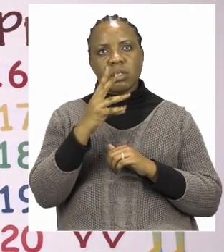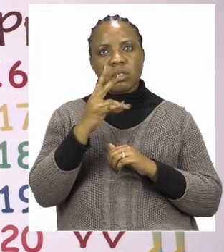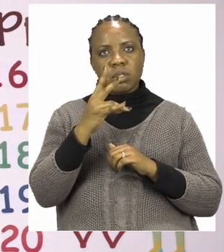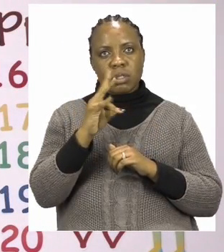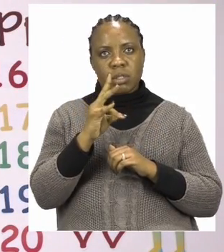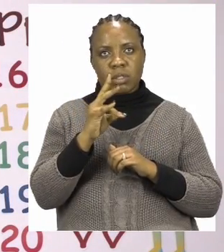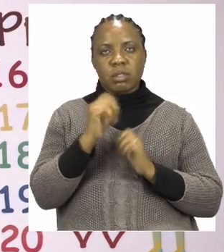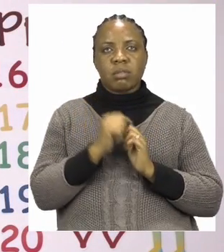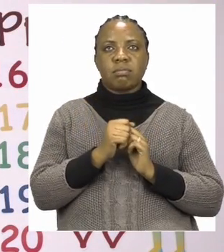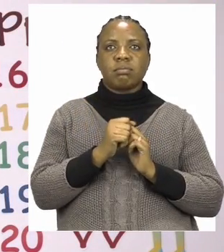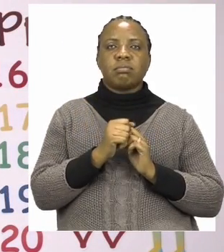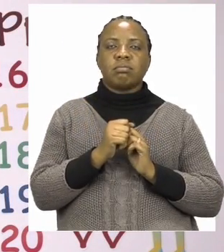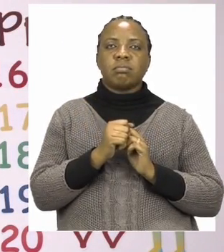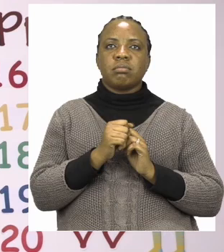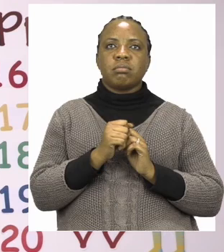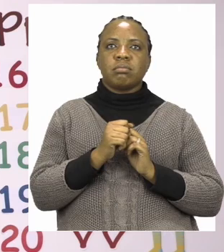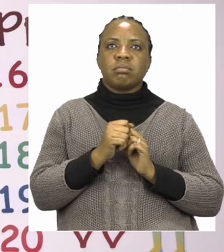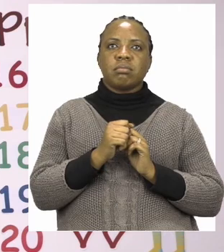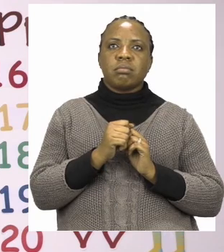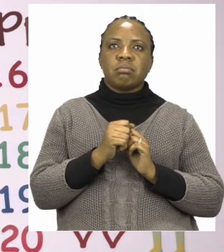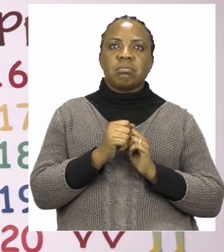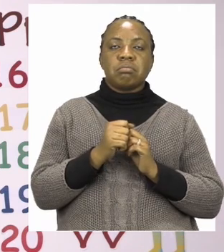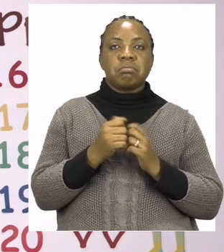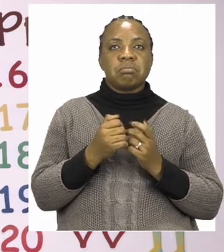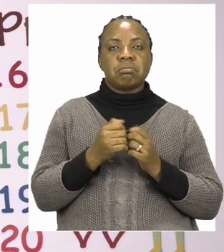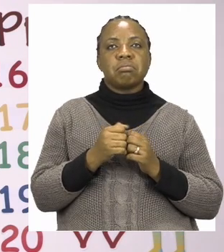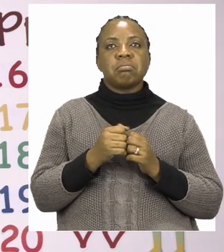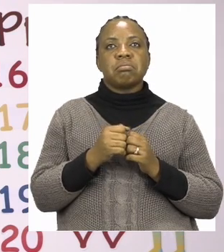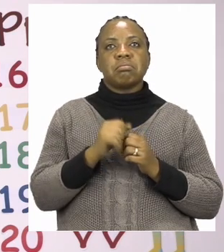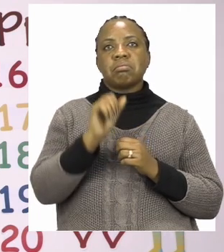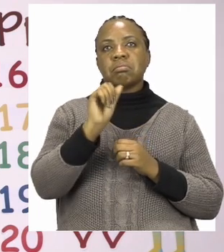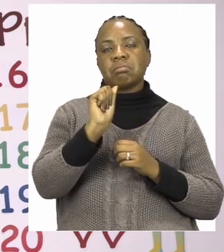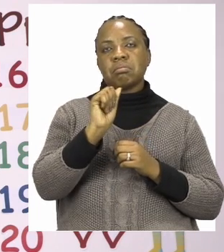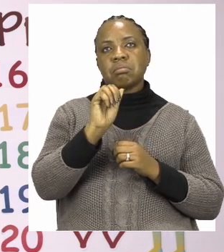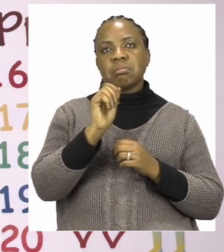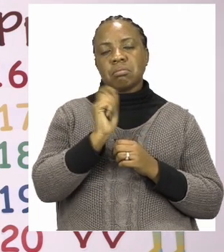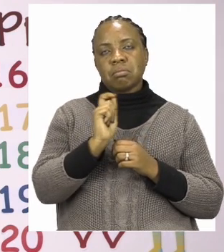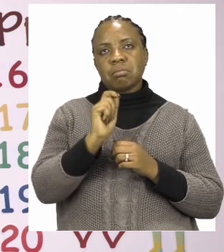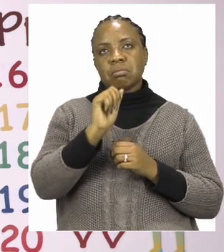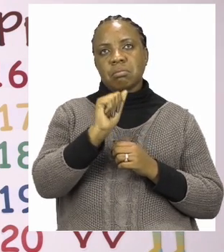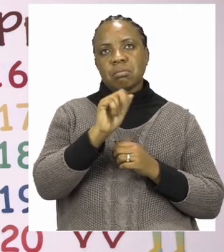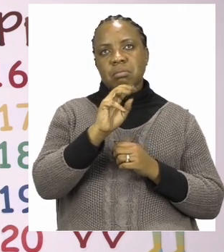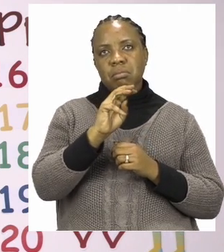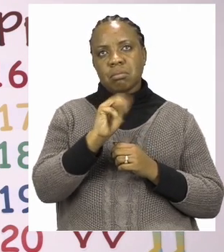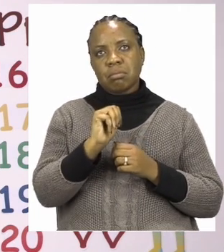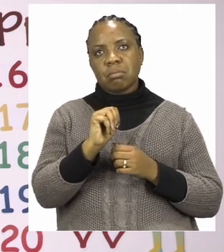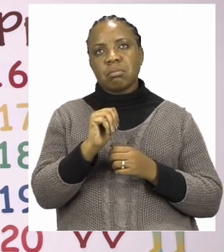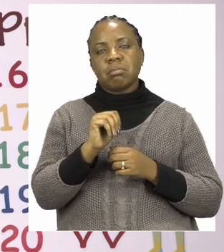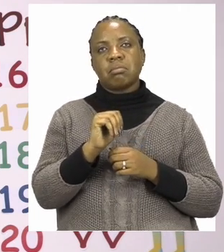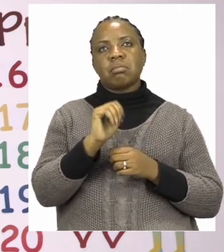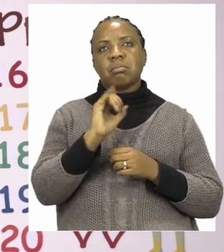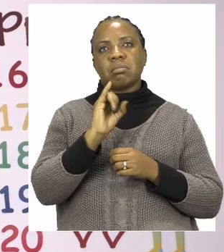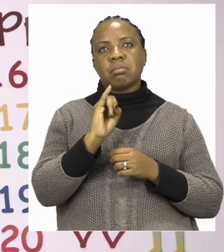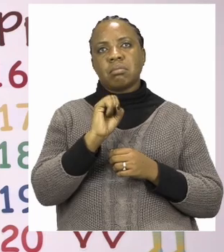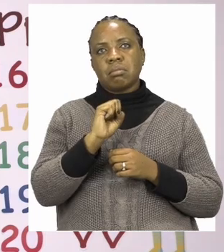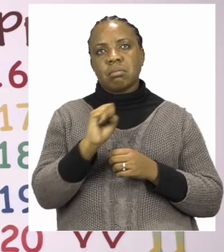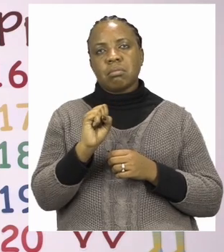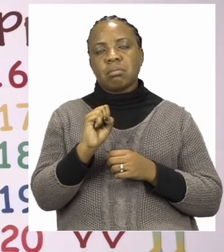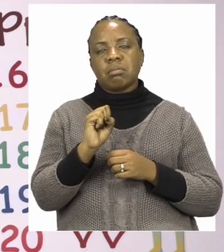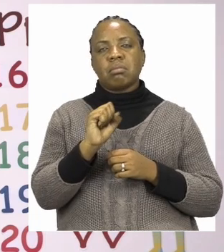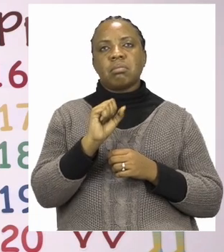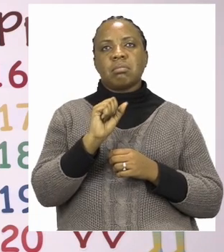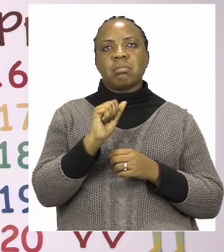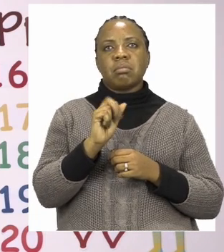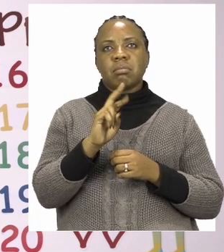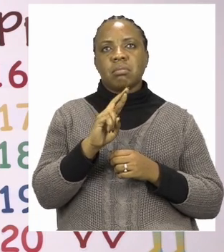word, either am, is, or are. Take your time and read each sentence clearly, trying to use